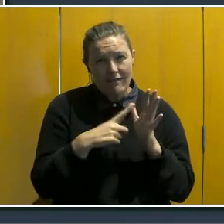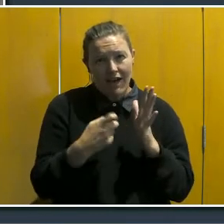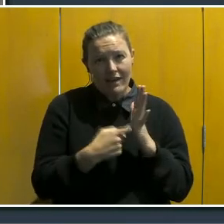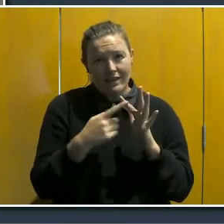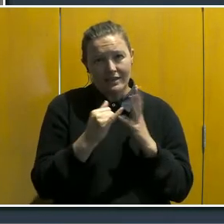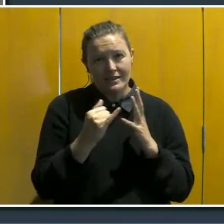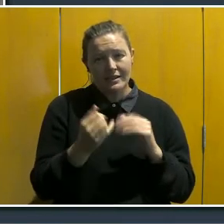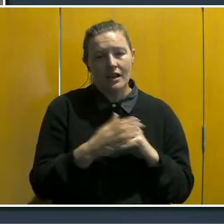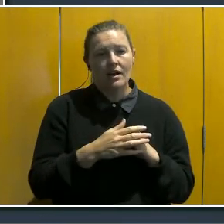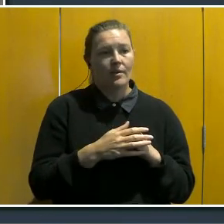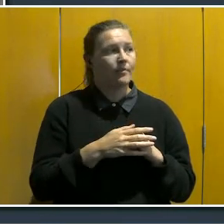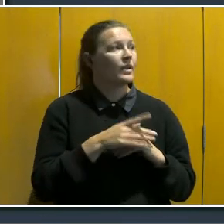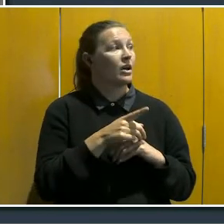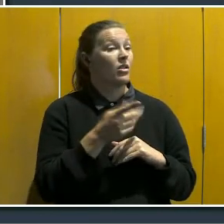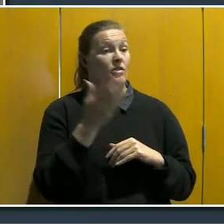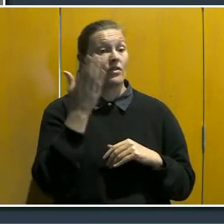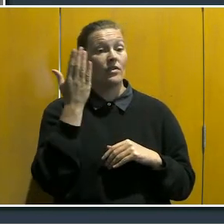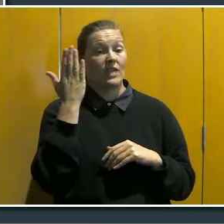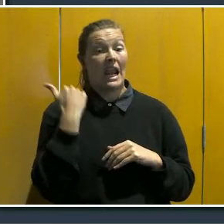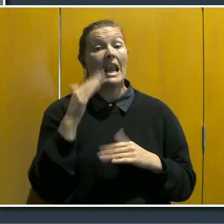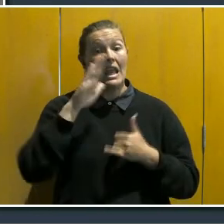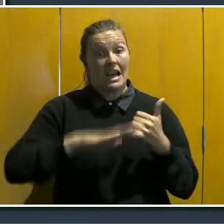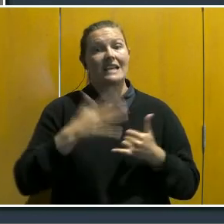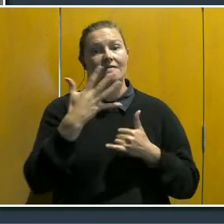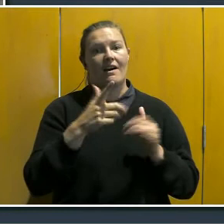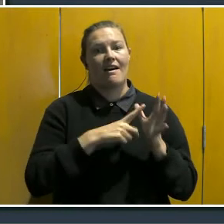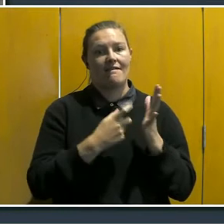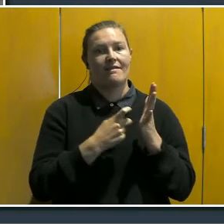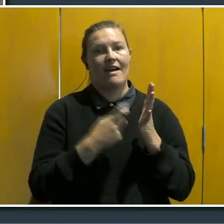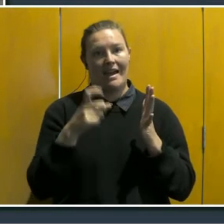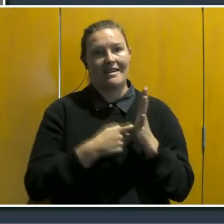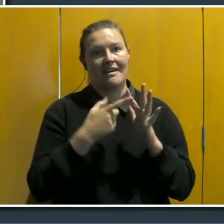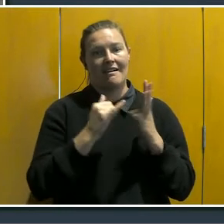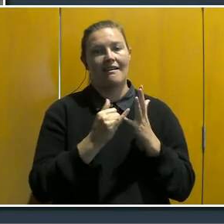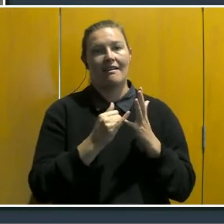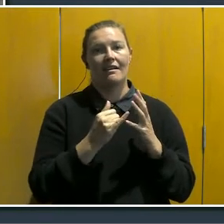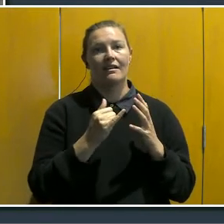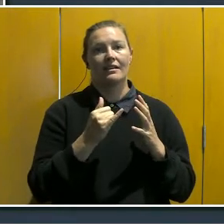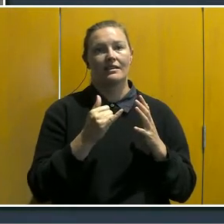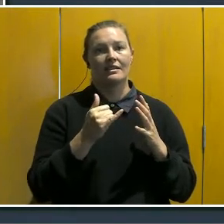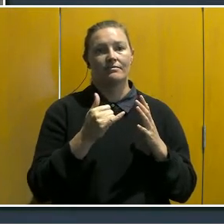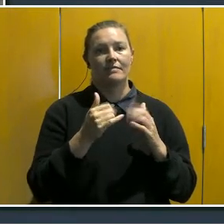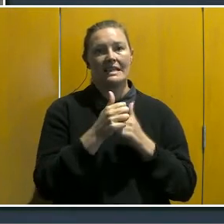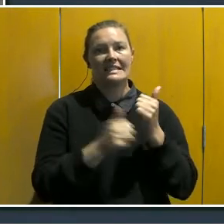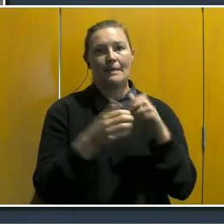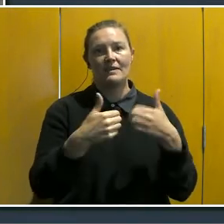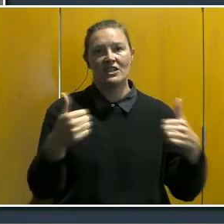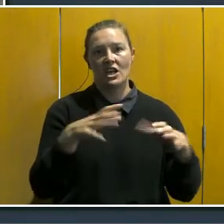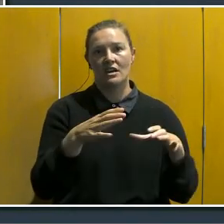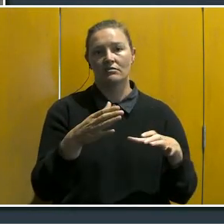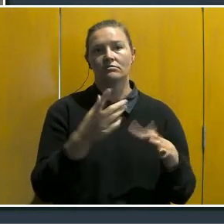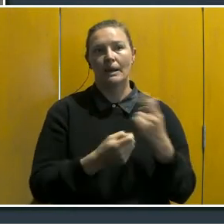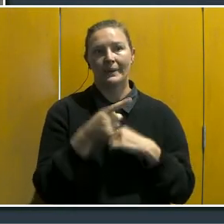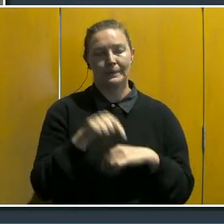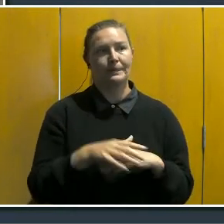the definition that we're using. It was the last 5-acre subdivision done in the Hawke's Bay County. Okay. And